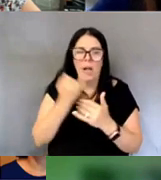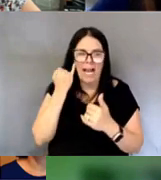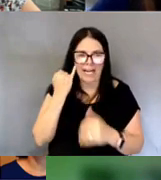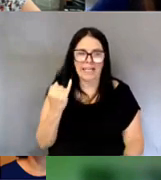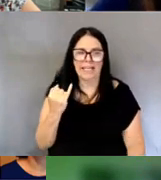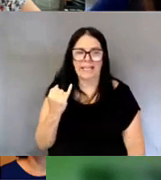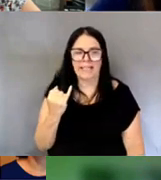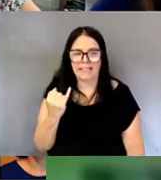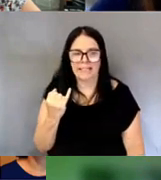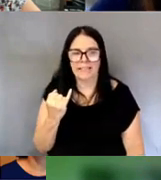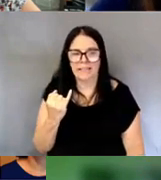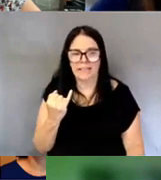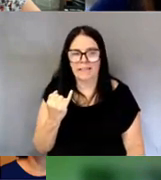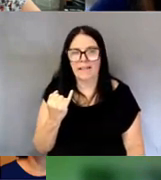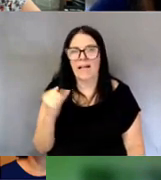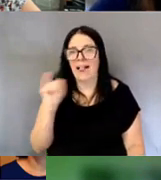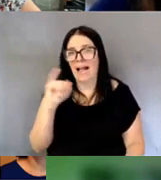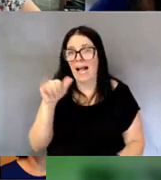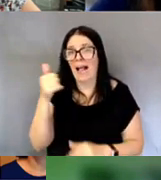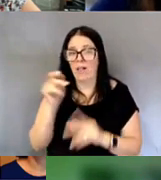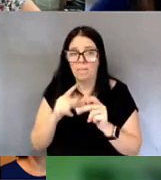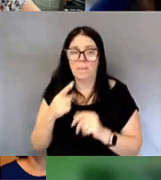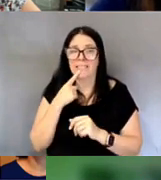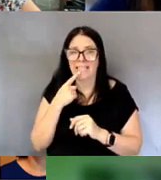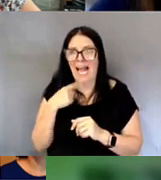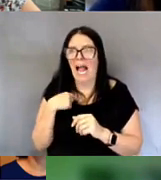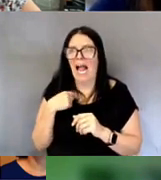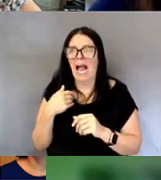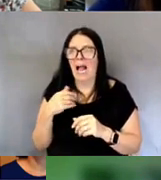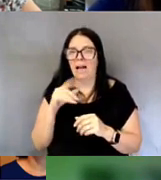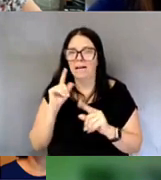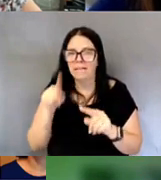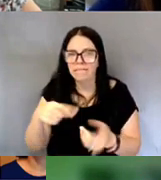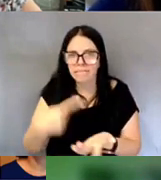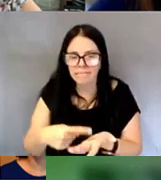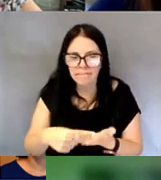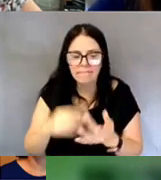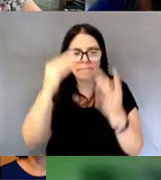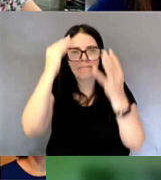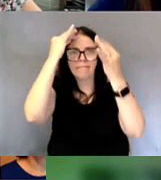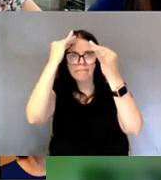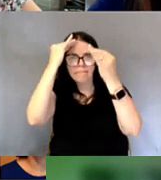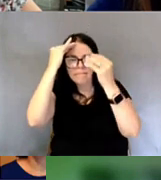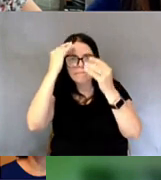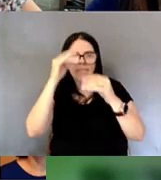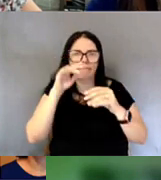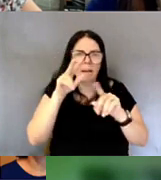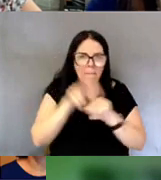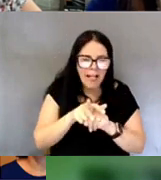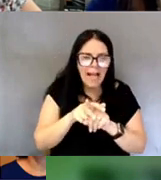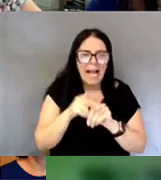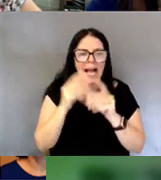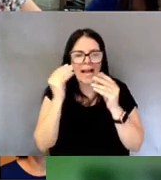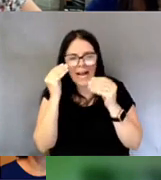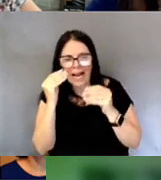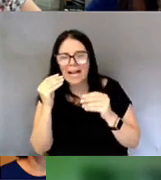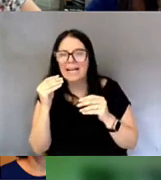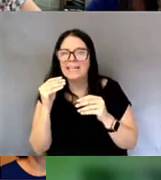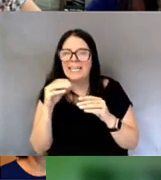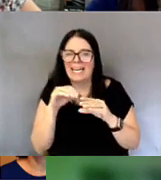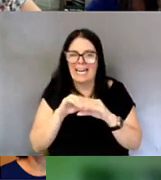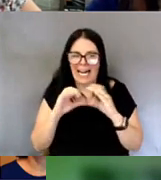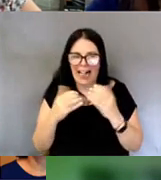like others mentioned, I had time to kind of process it and apply, or think about it, at least in the